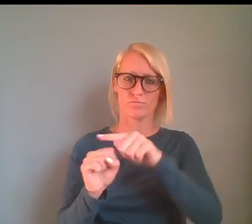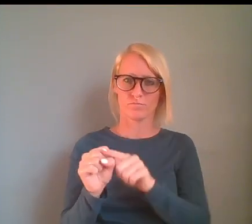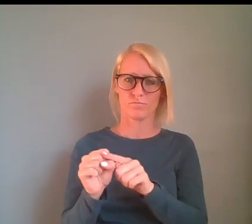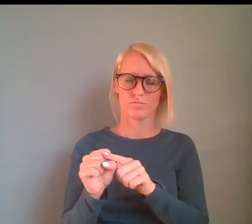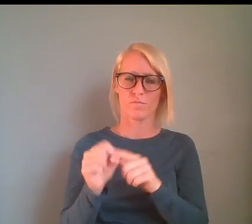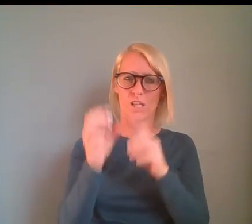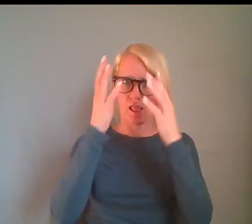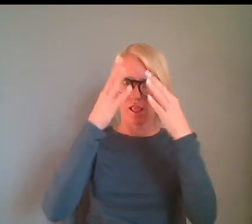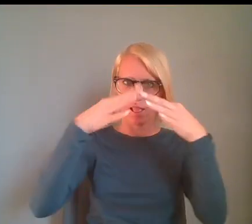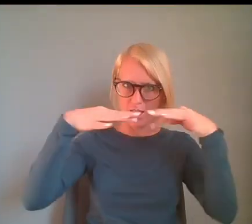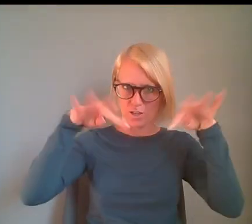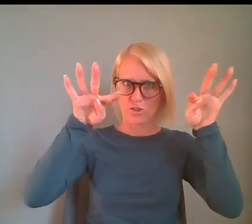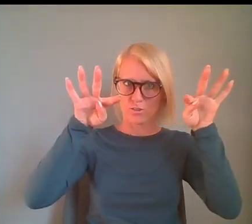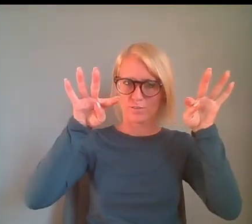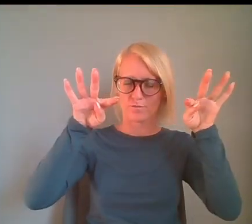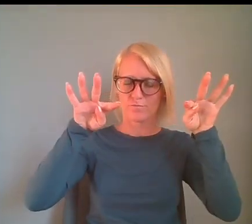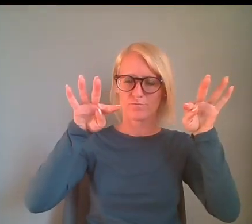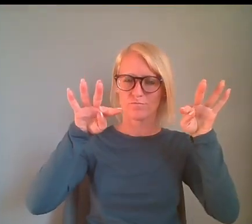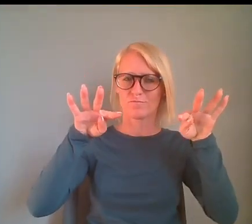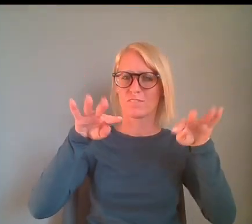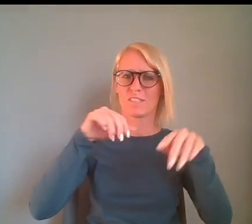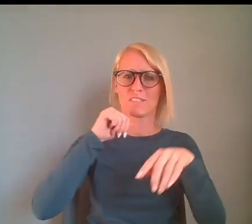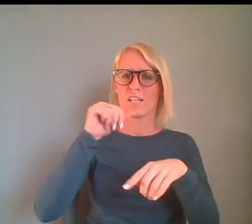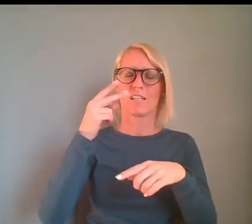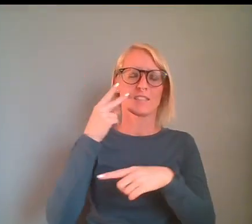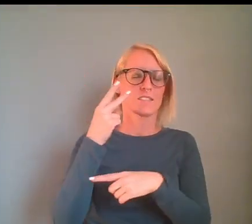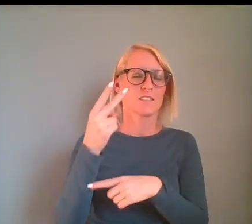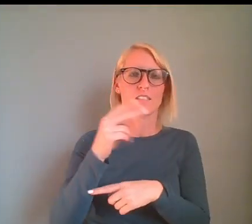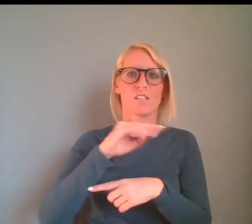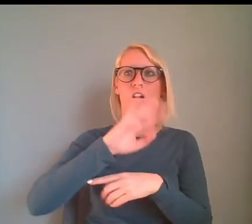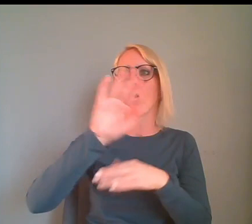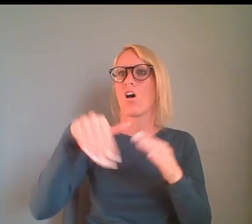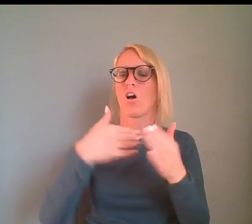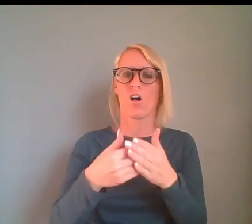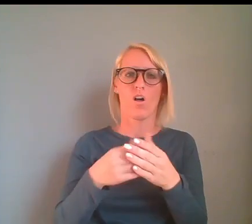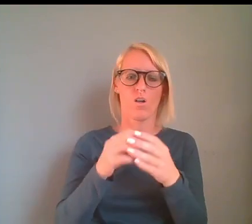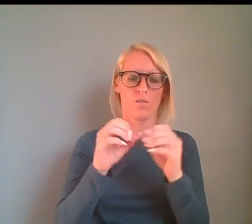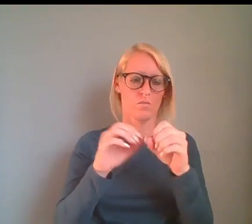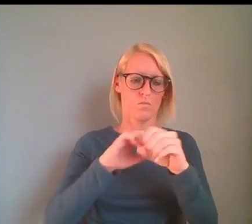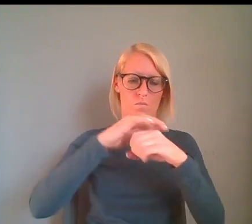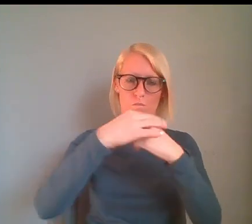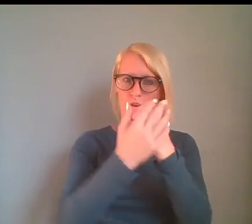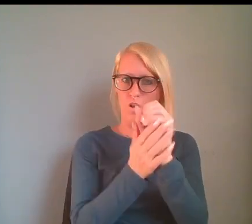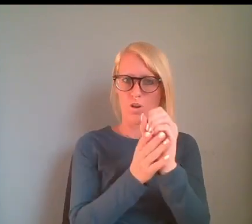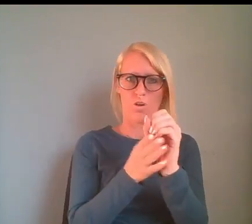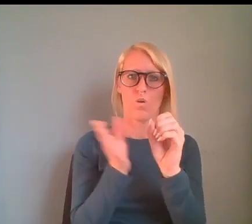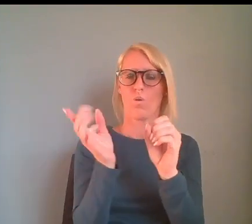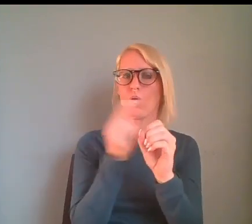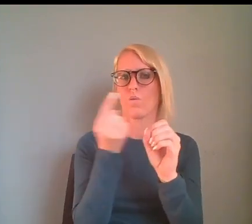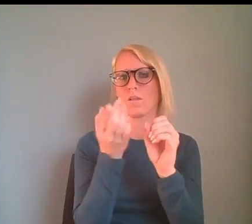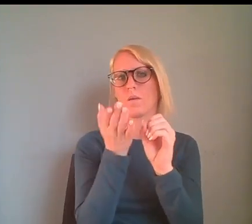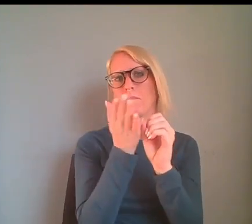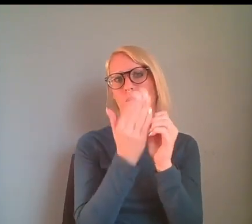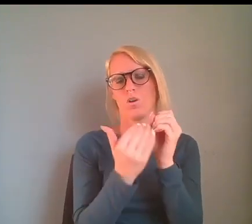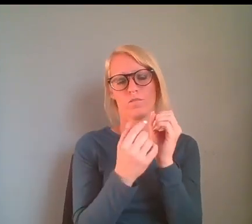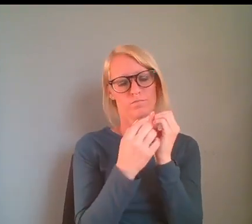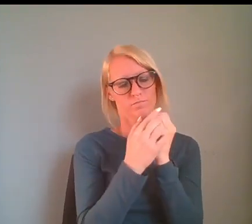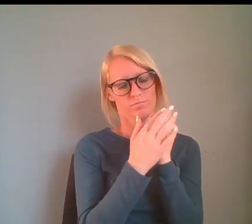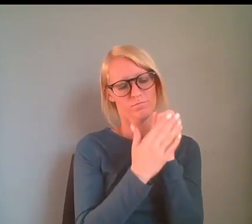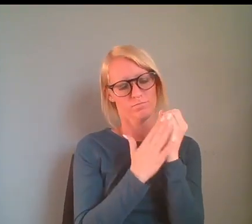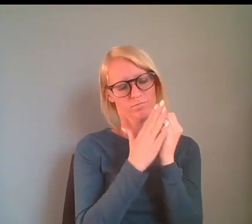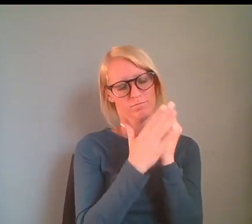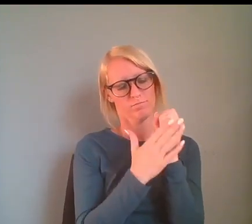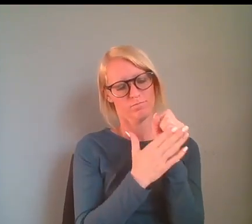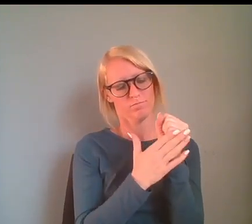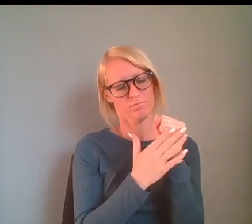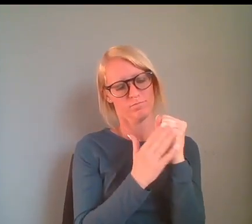So we don't see the whole ball. We only see part of it. And that's really important when you're drawing a face. If you look